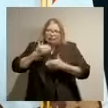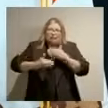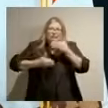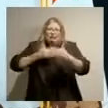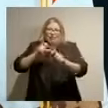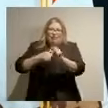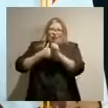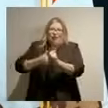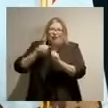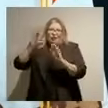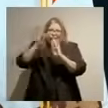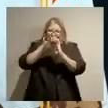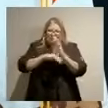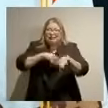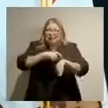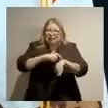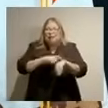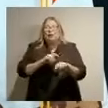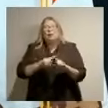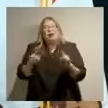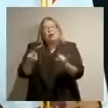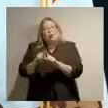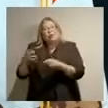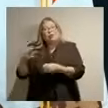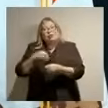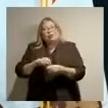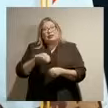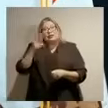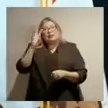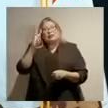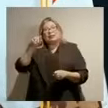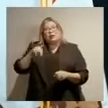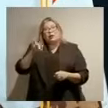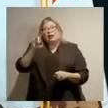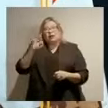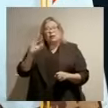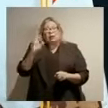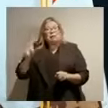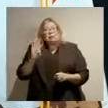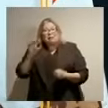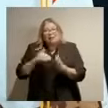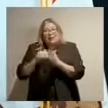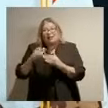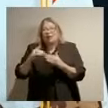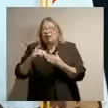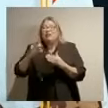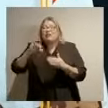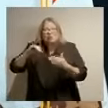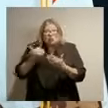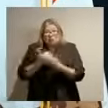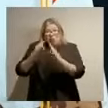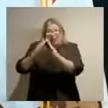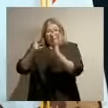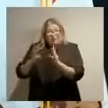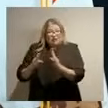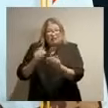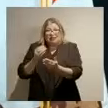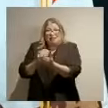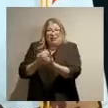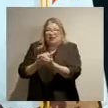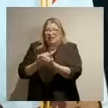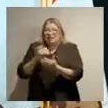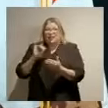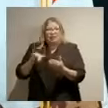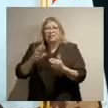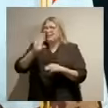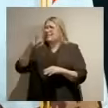that. But it also includes $6.38 billion of new housing money, unprecedented investments to